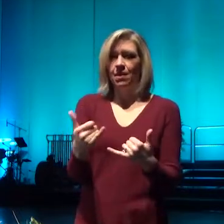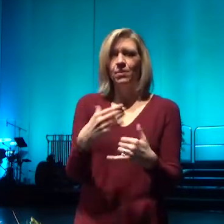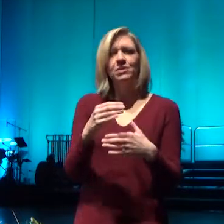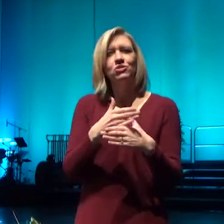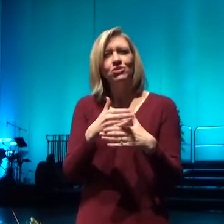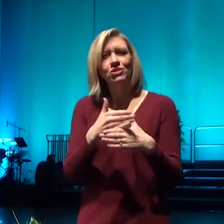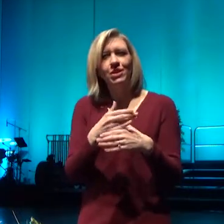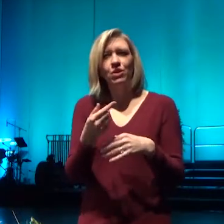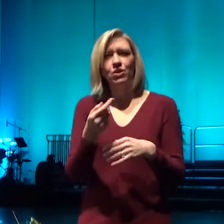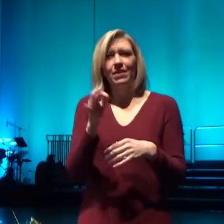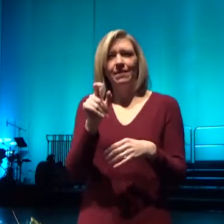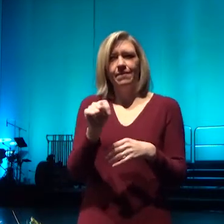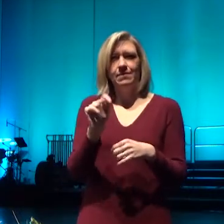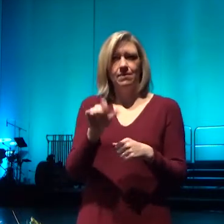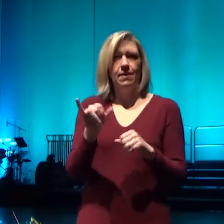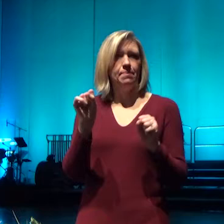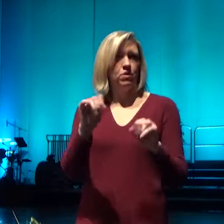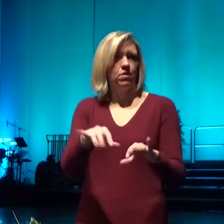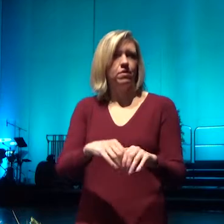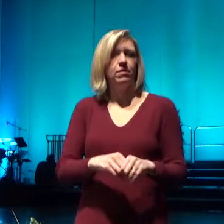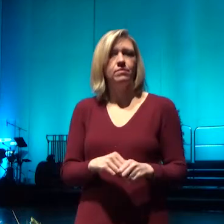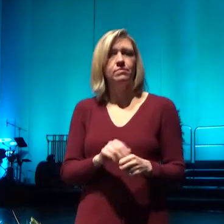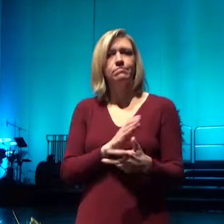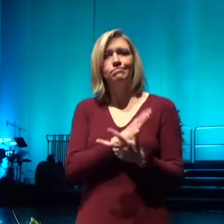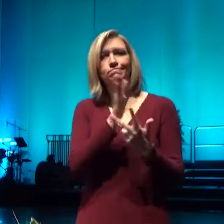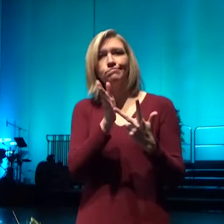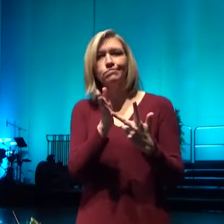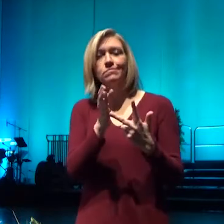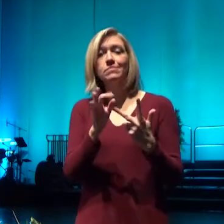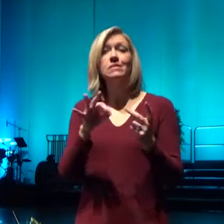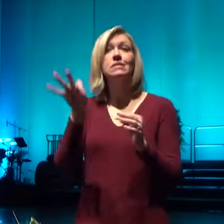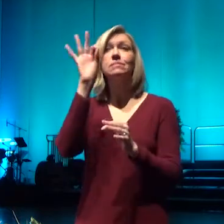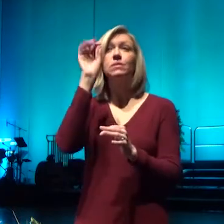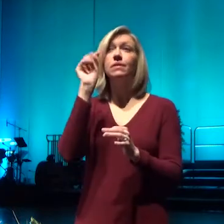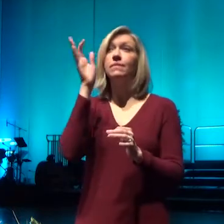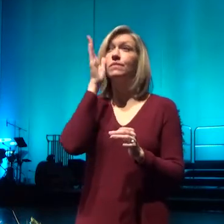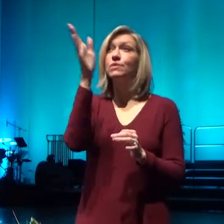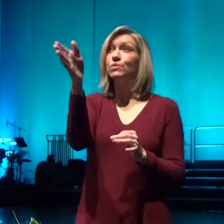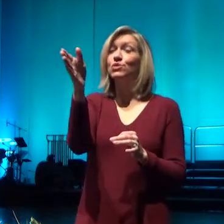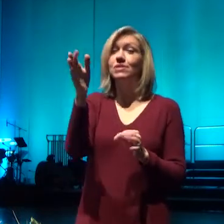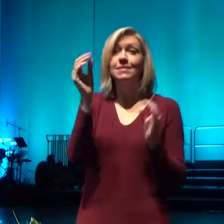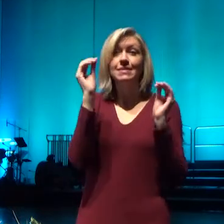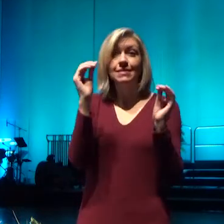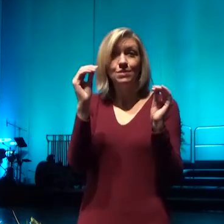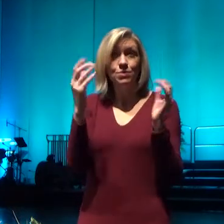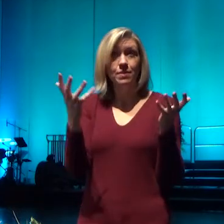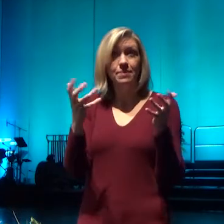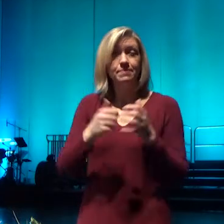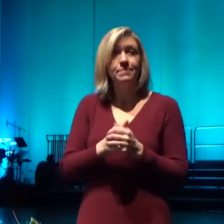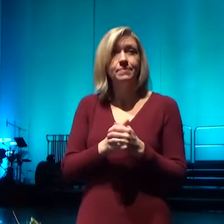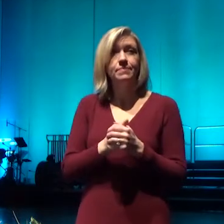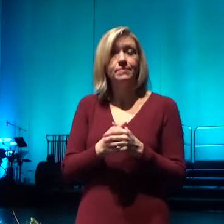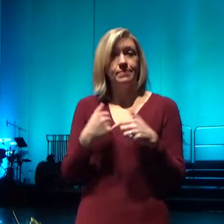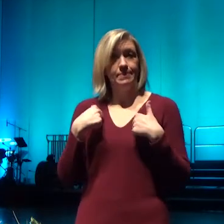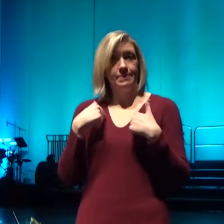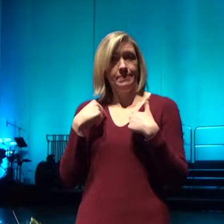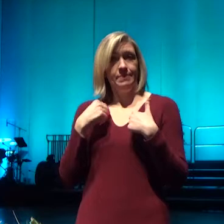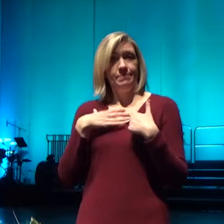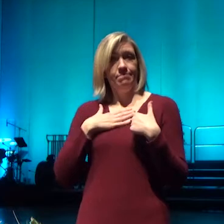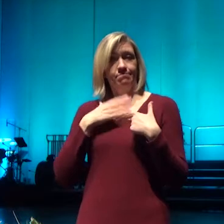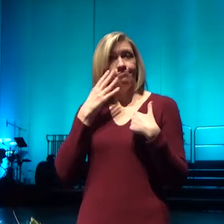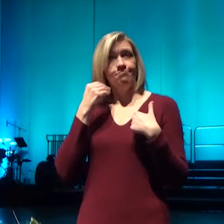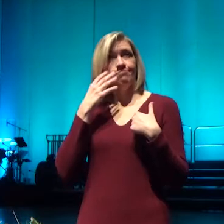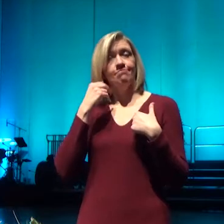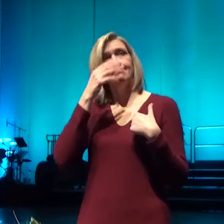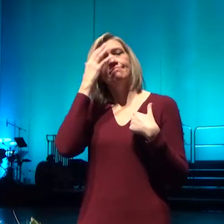gifts of that miracle. What is the spirit of the future teaching you? For mine is